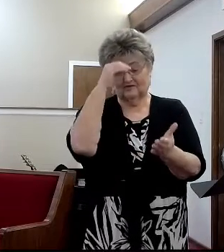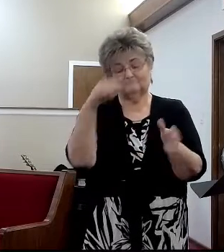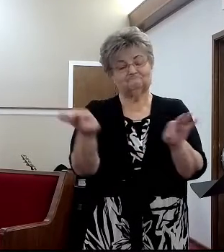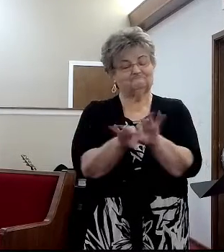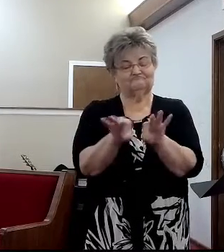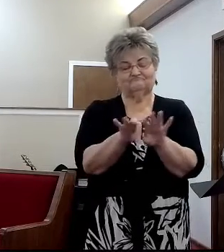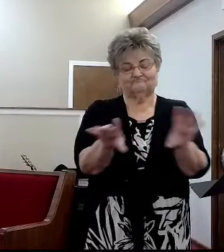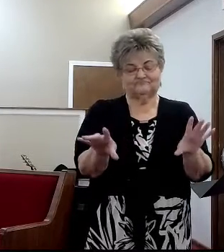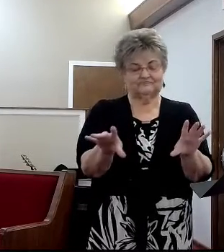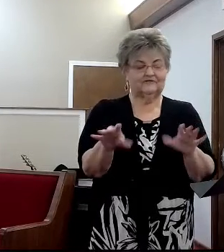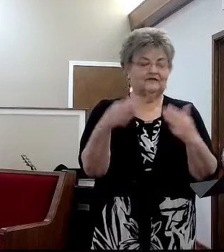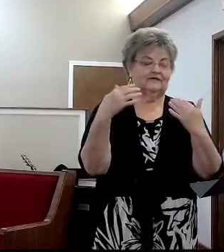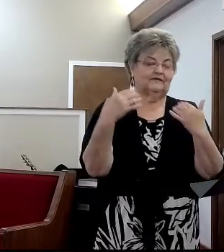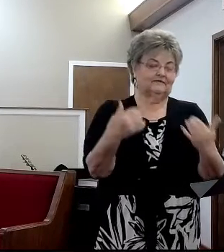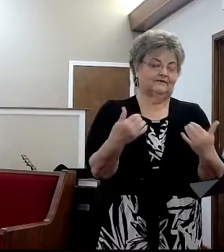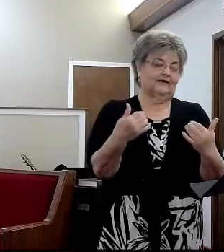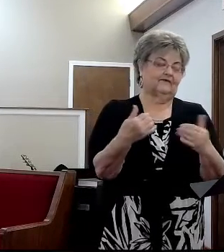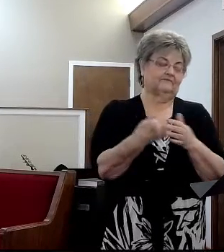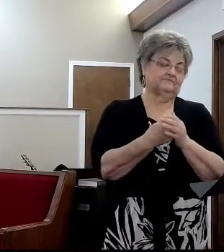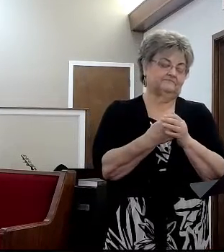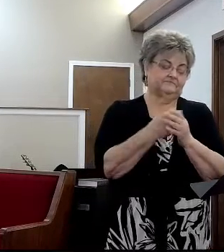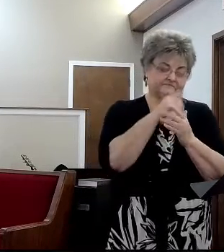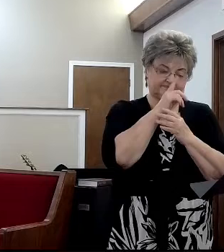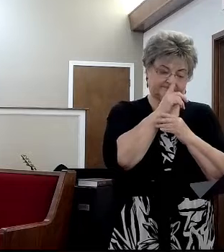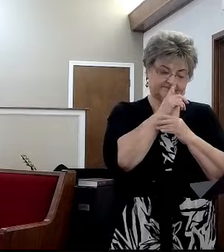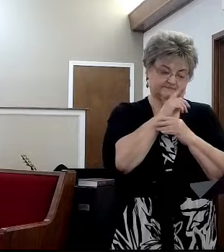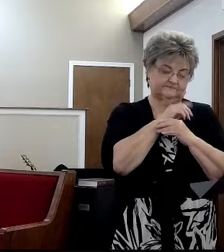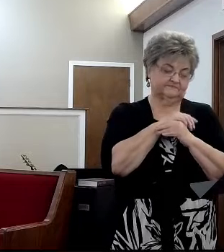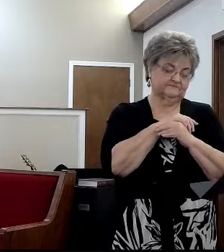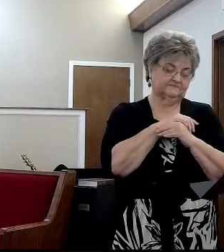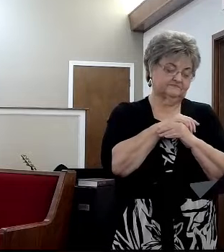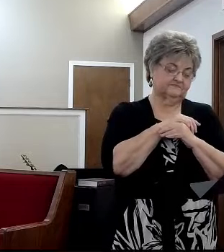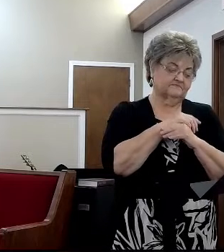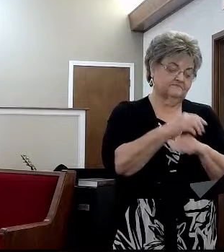how Proverbs expresses the value of wisdom.